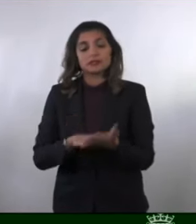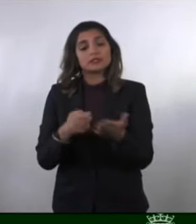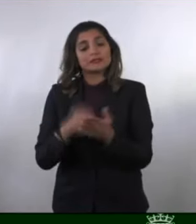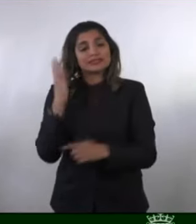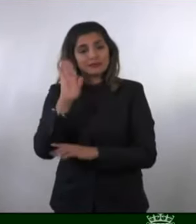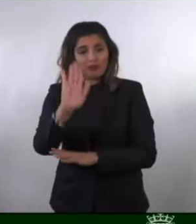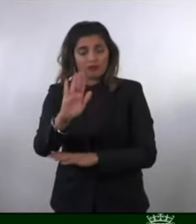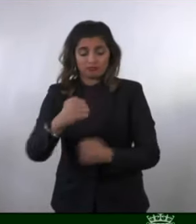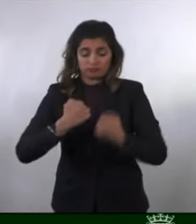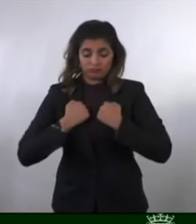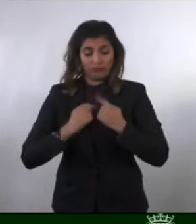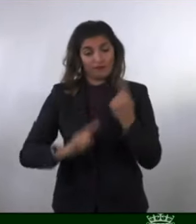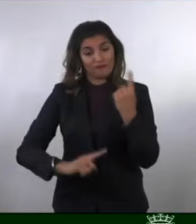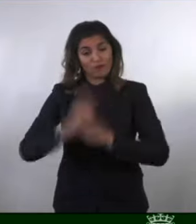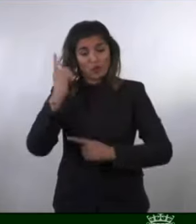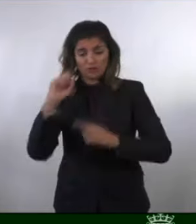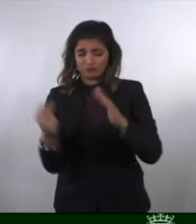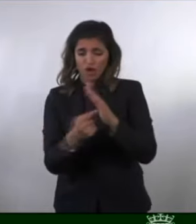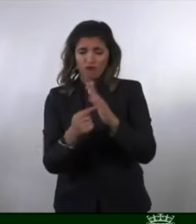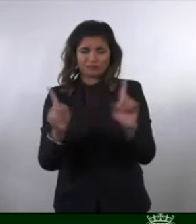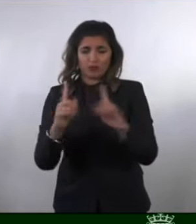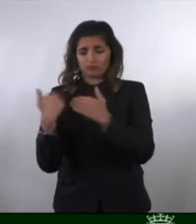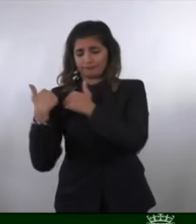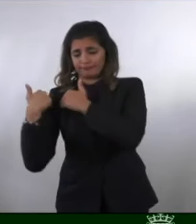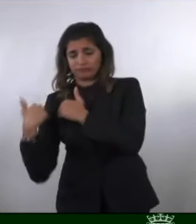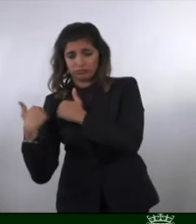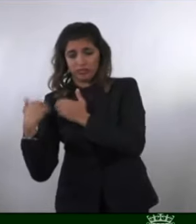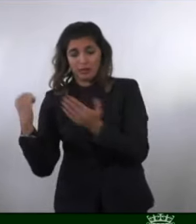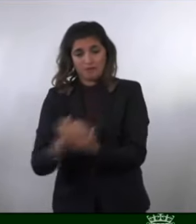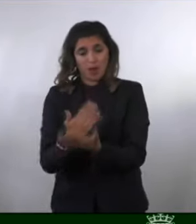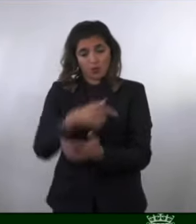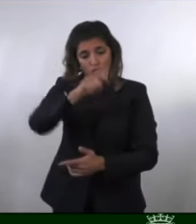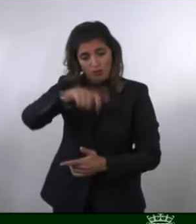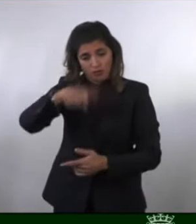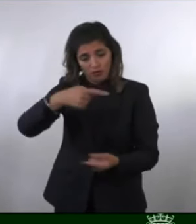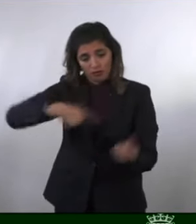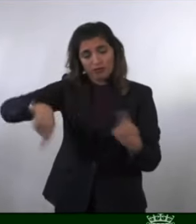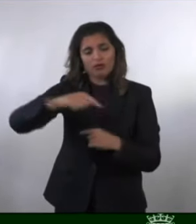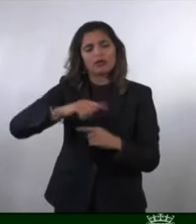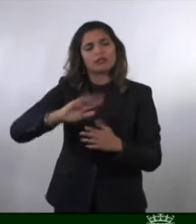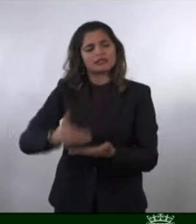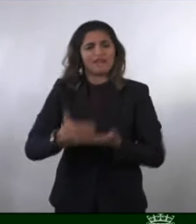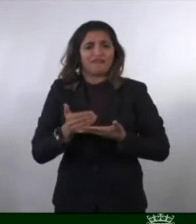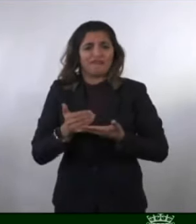of the country that we serve safe. And that is the reason that we take the actions that we do.